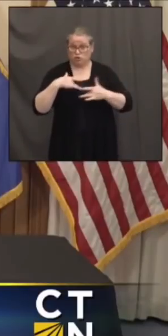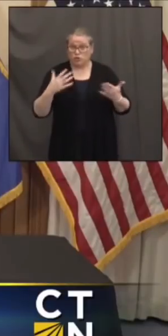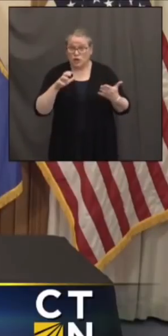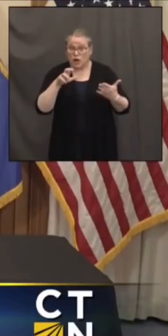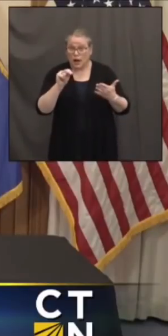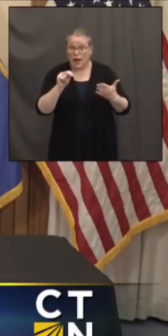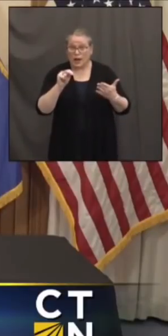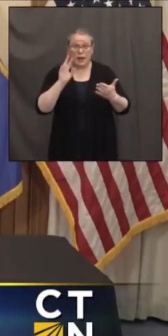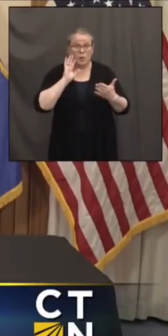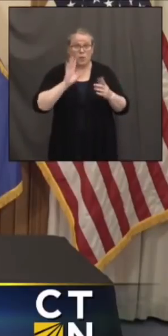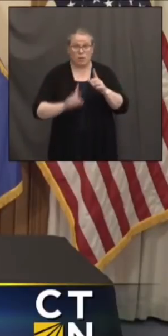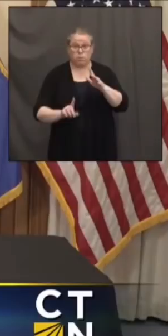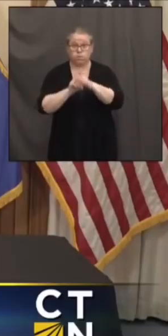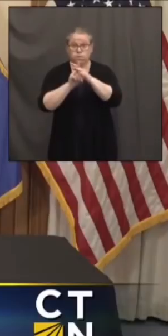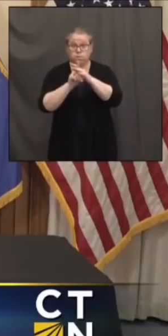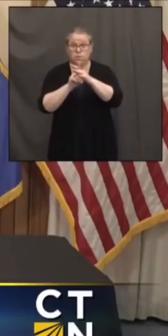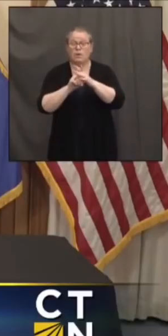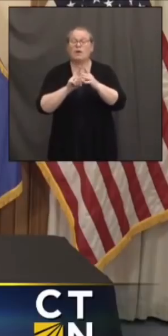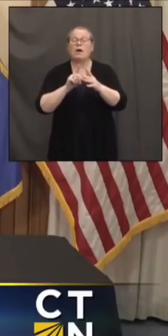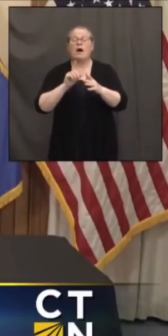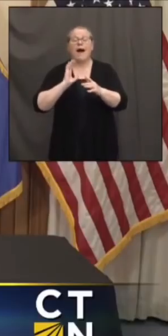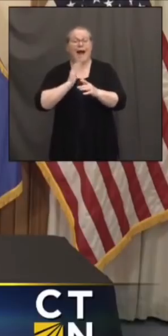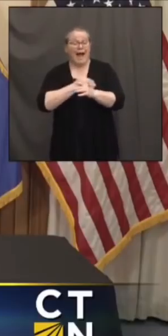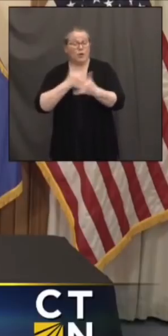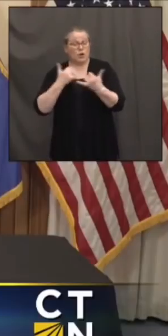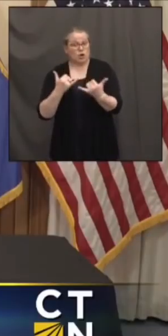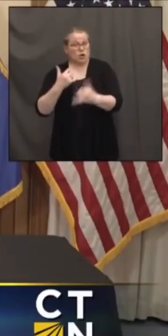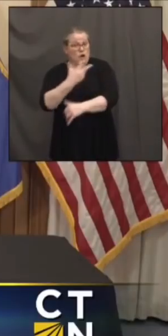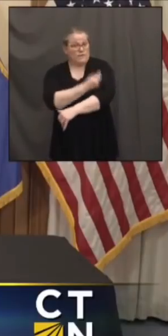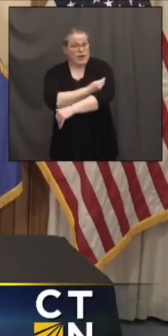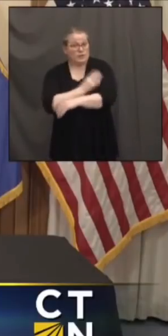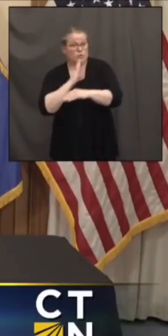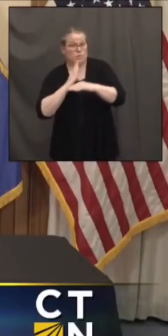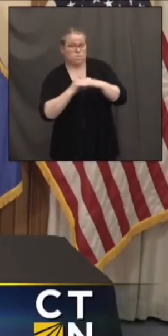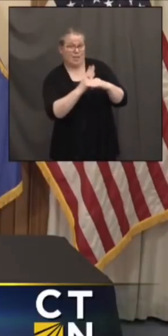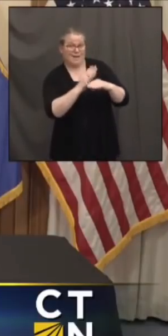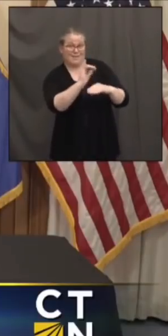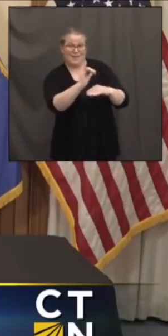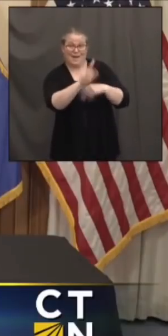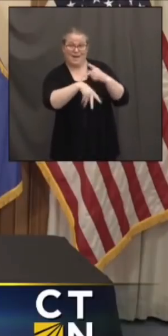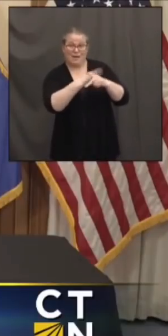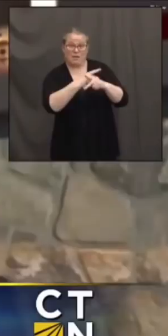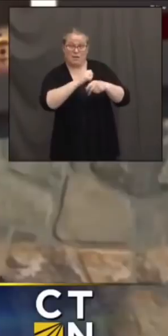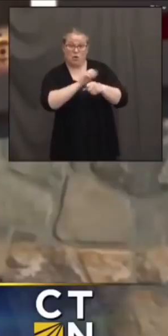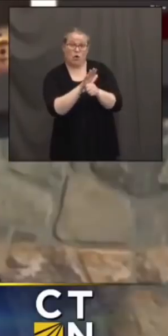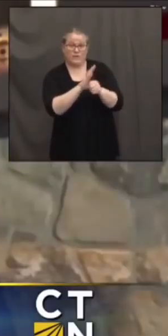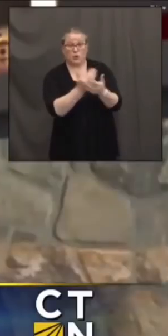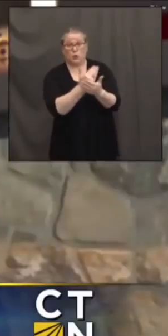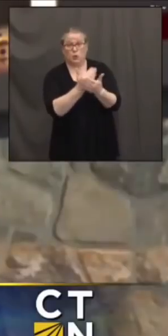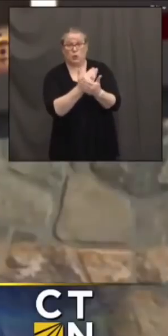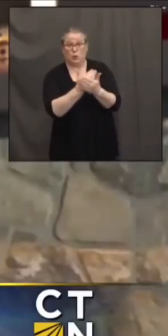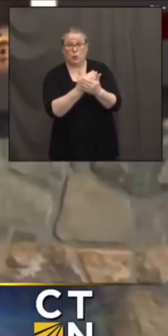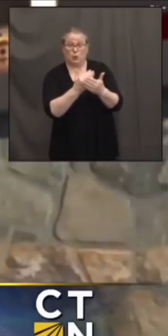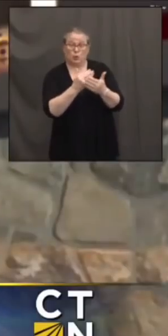current COVID vaccinations working against this? Yeah, I don't have a lot of, I saw the headline cross today. I don't have a